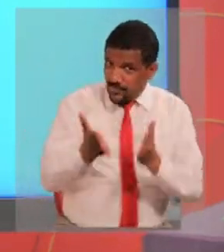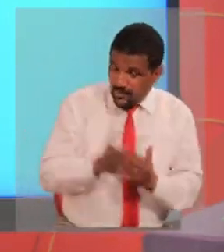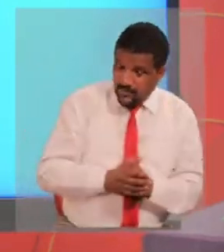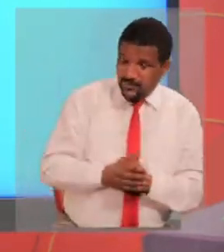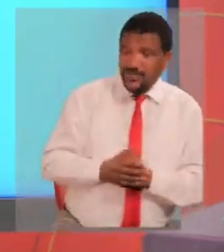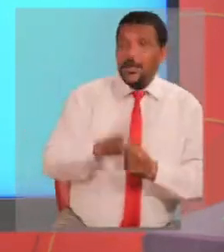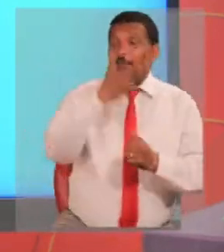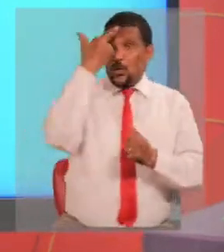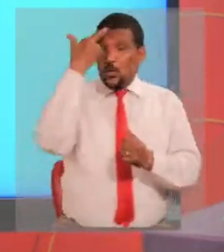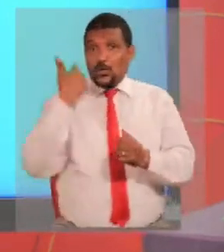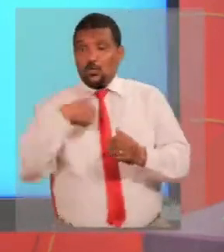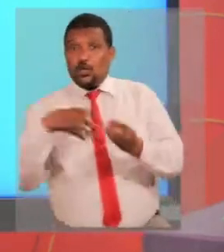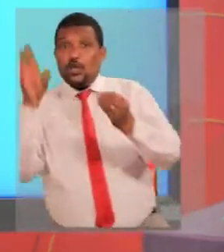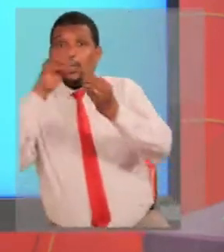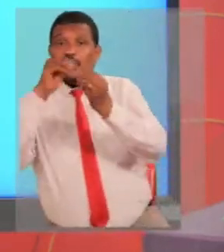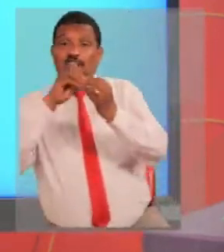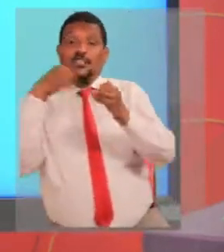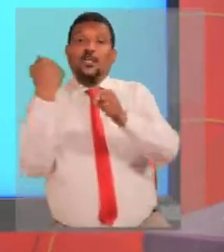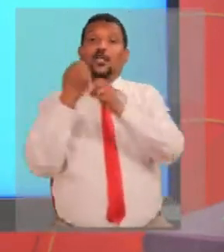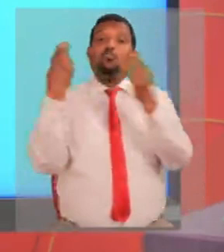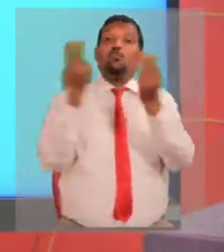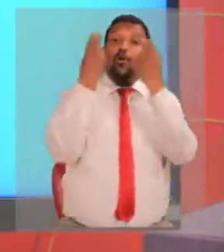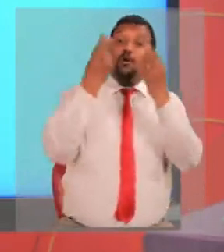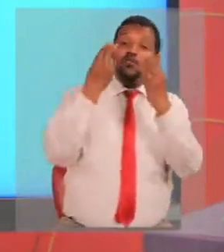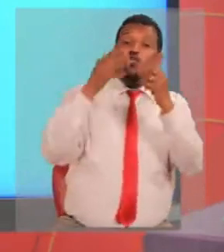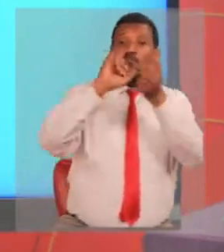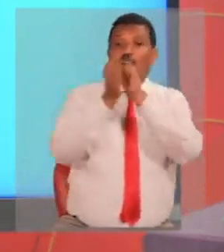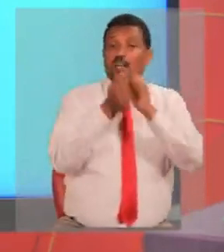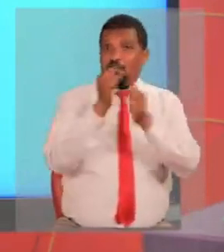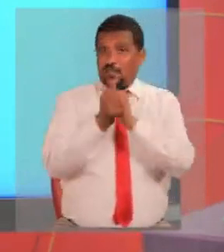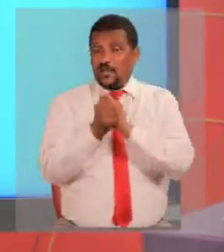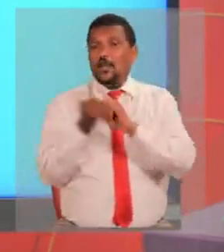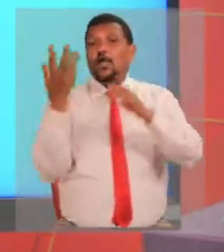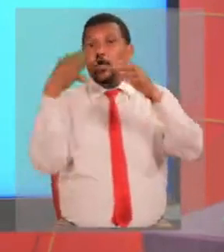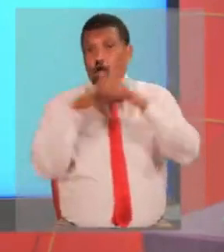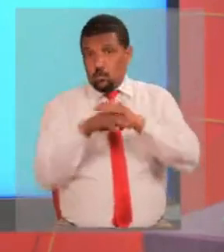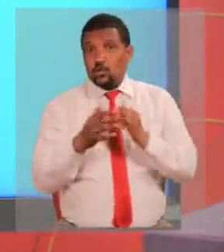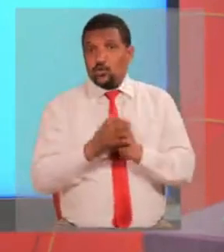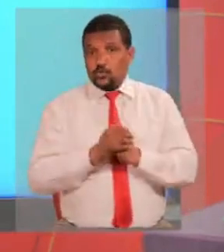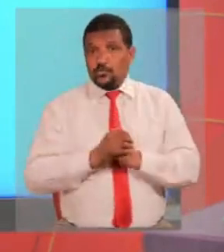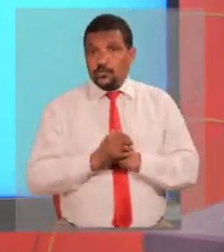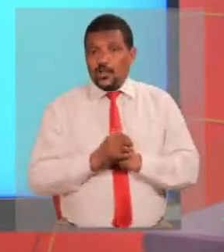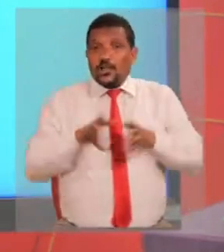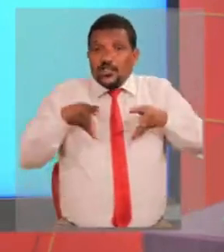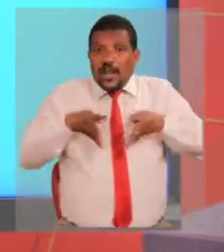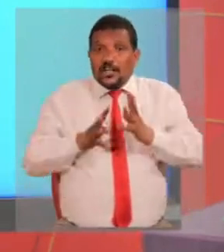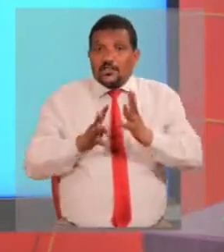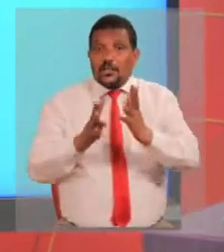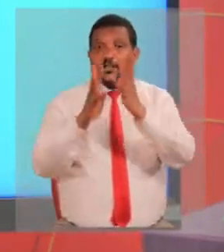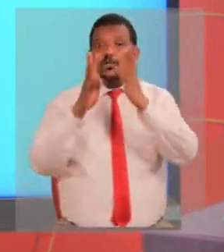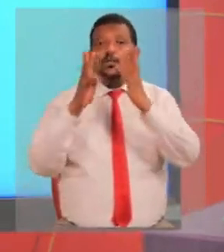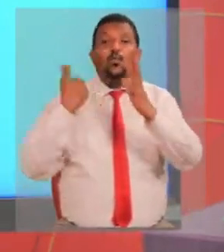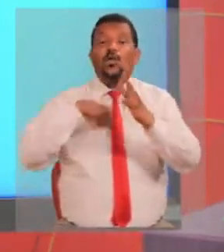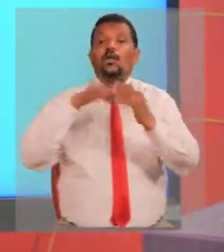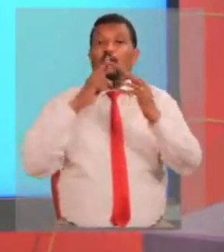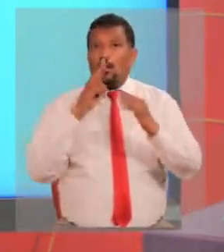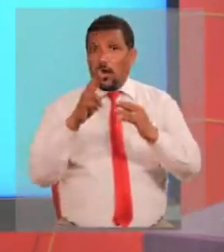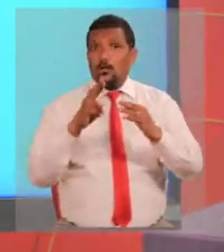Because as we increase employment of the variable input tractor, we